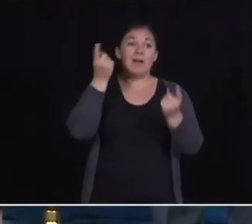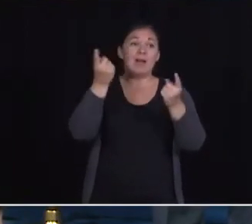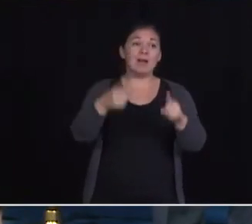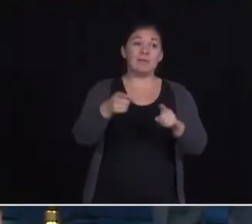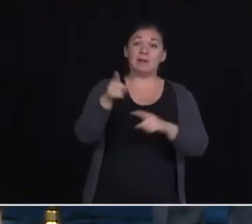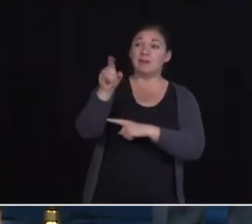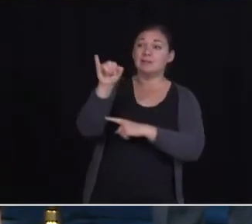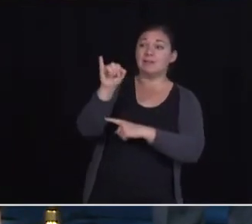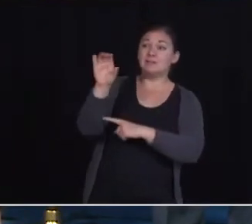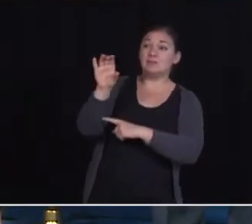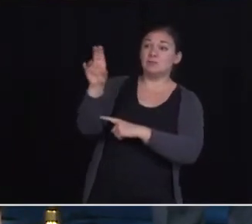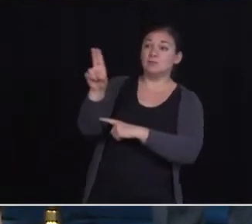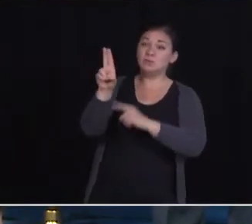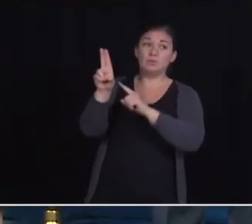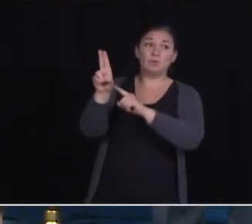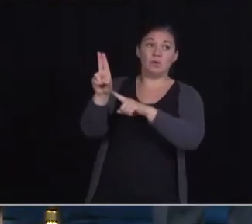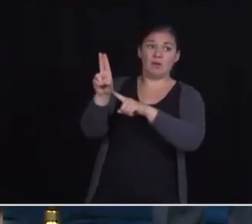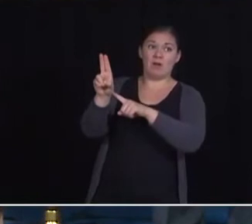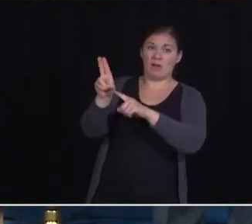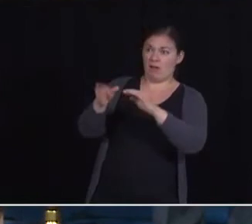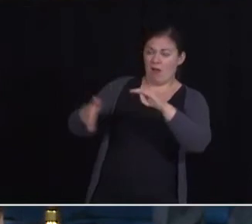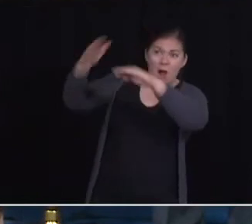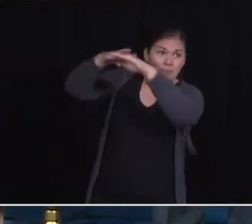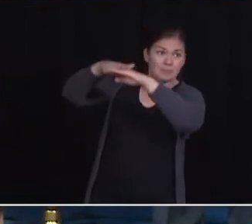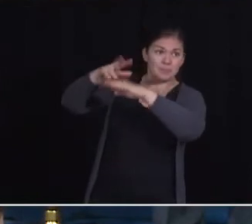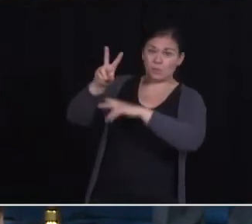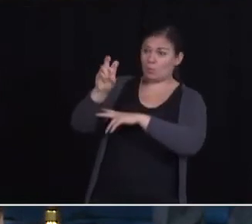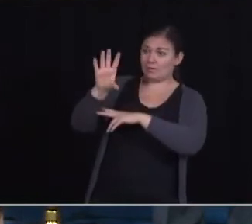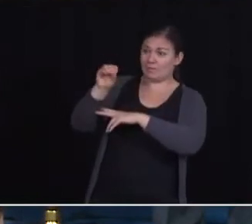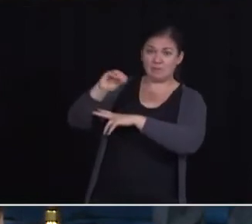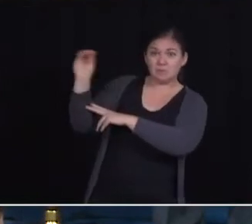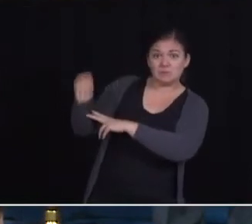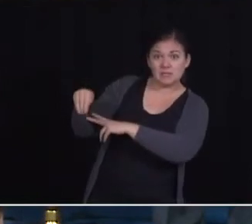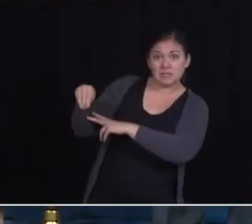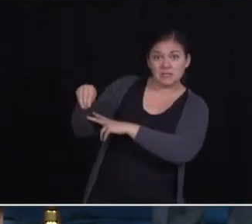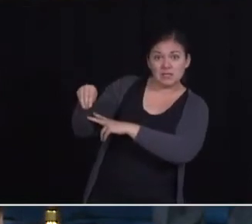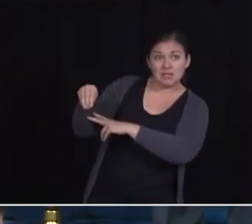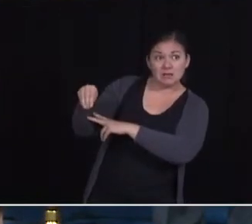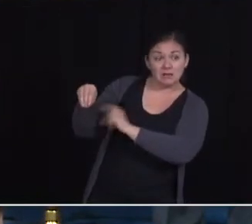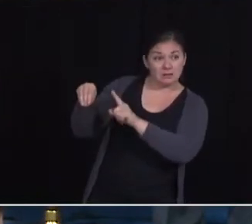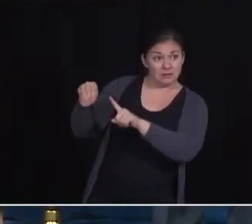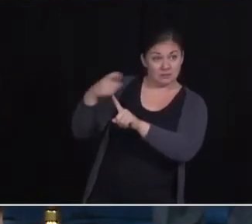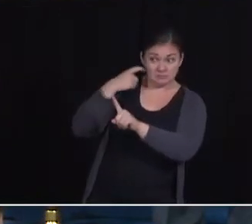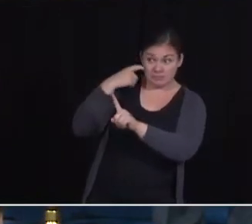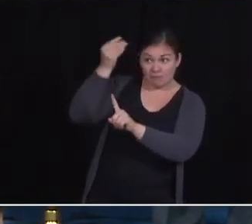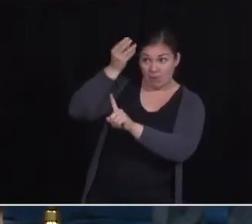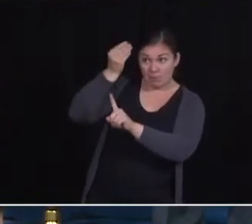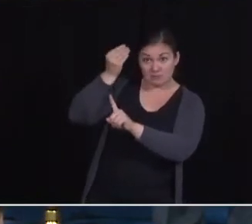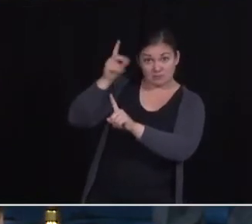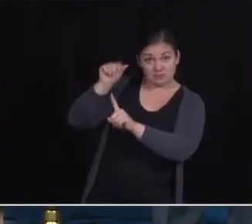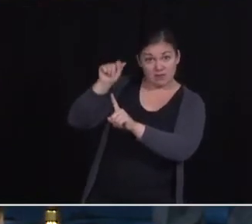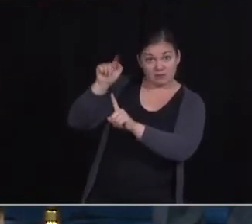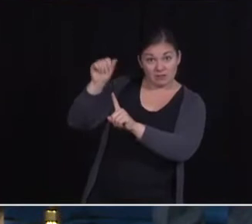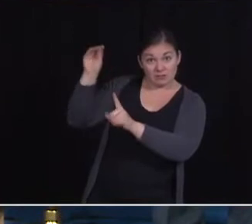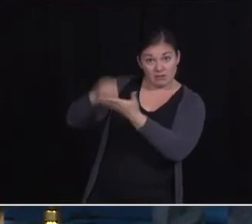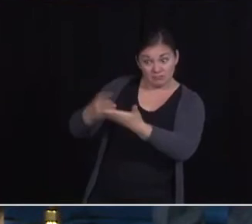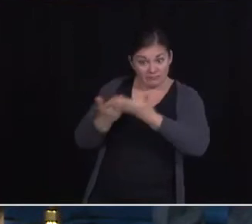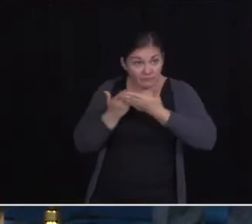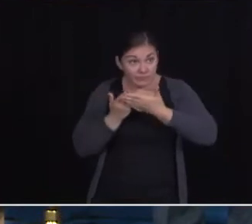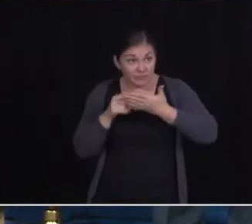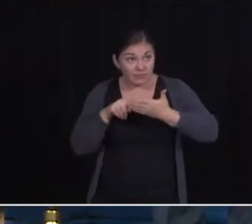in hospitals jump up 250%, as the data showed today and as they showed me last night. ICU beds